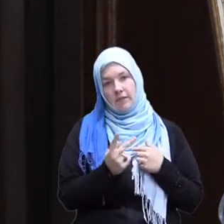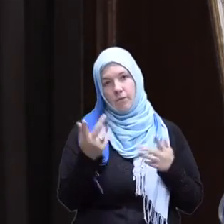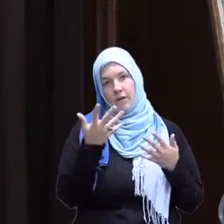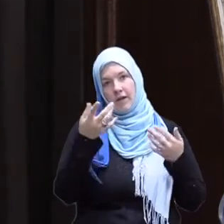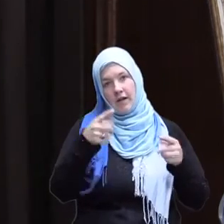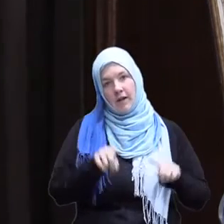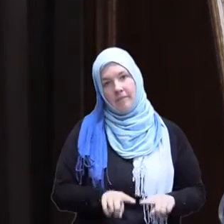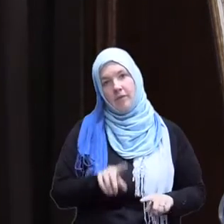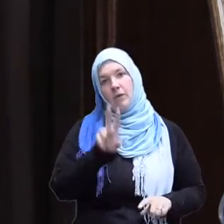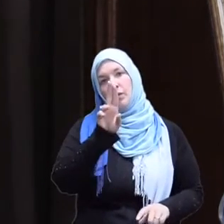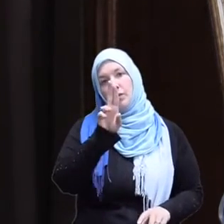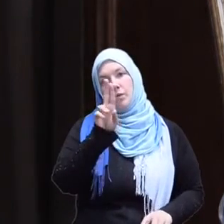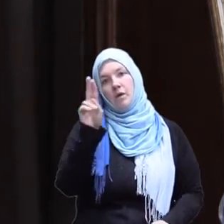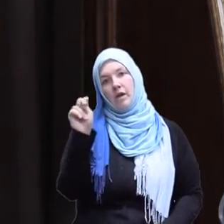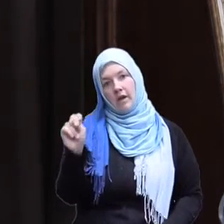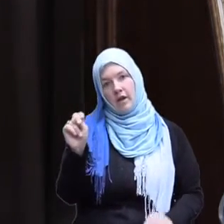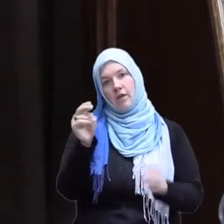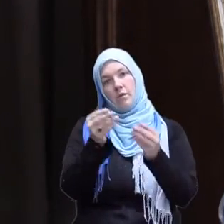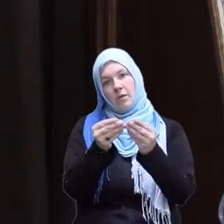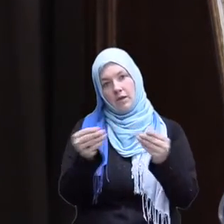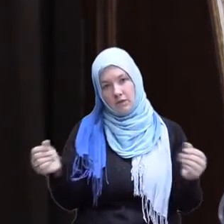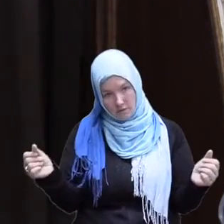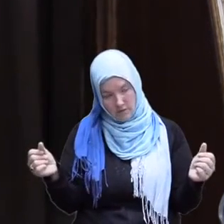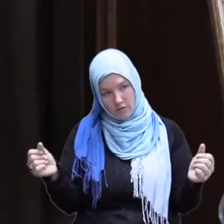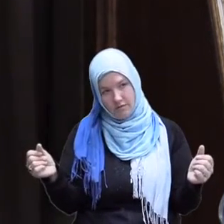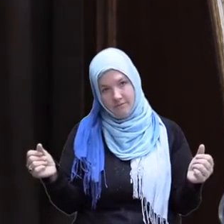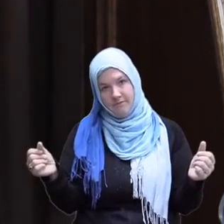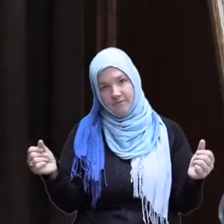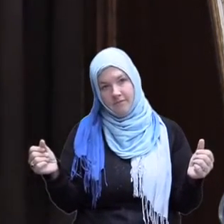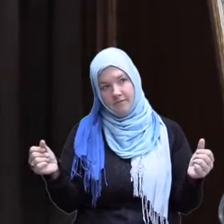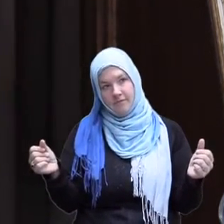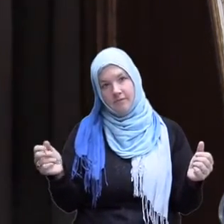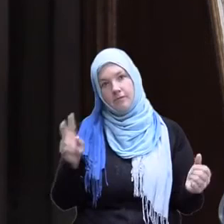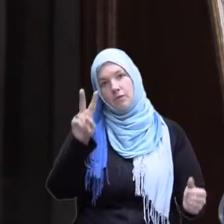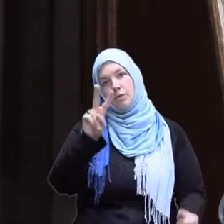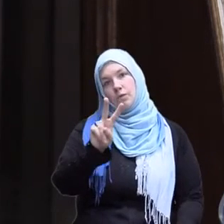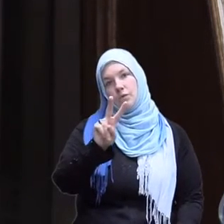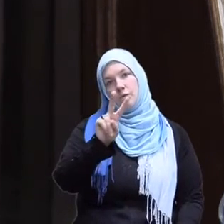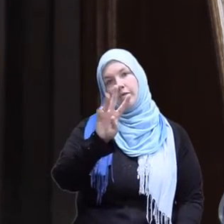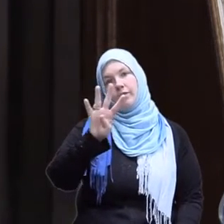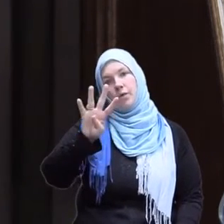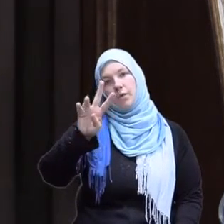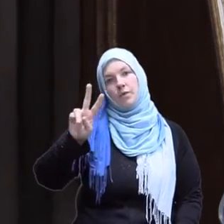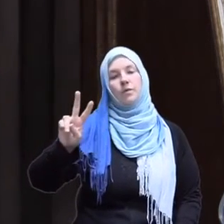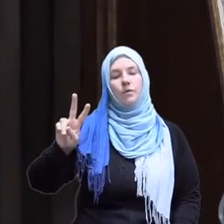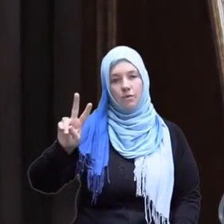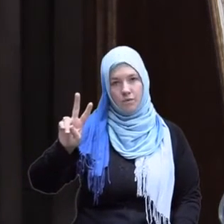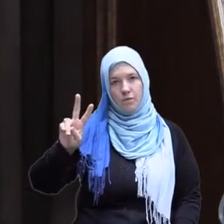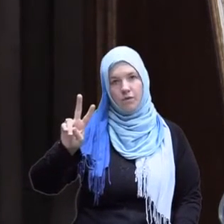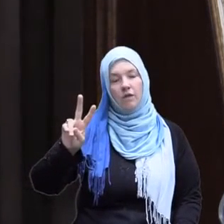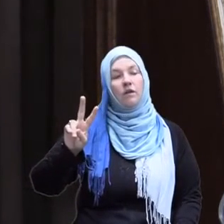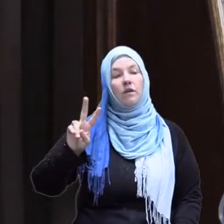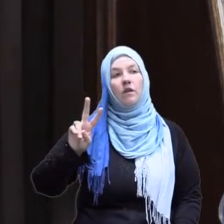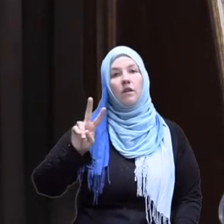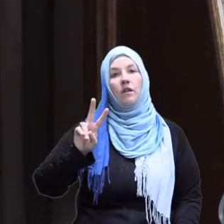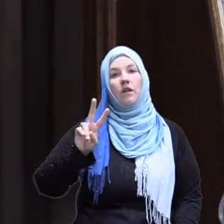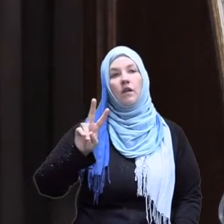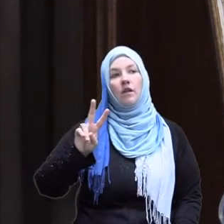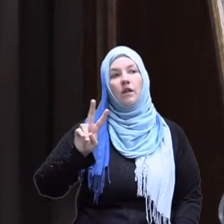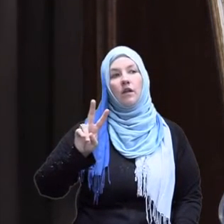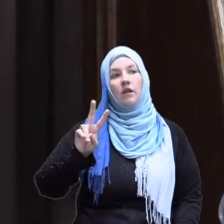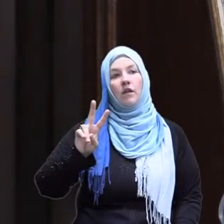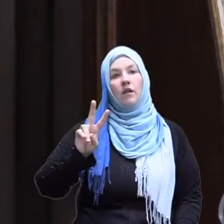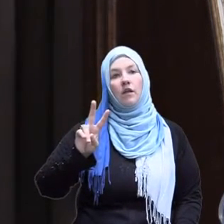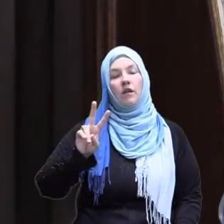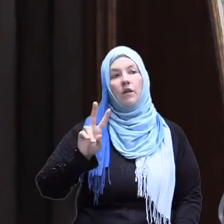the United Nations Resolution 242, is it the withdrawal from the